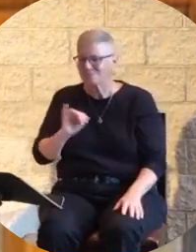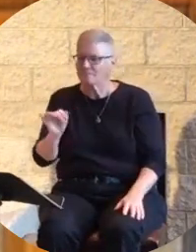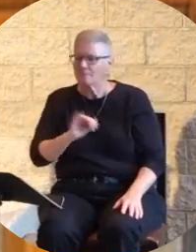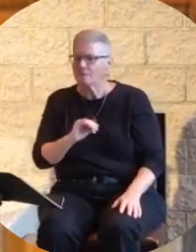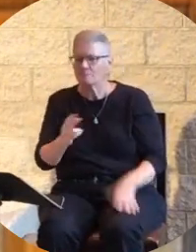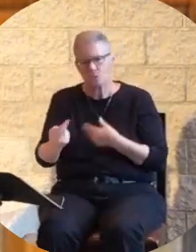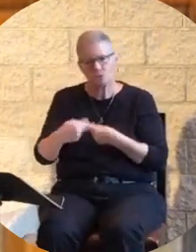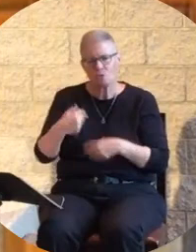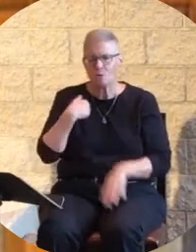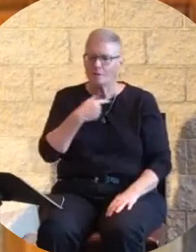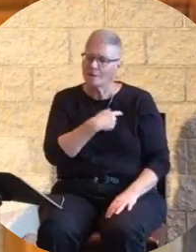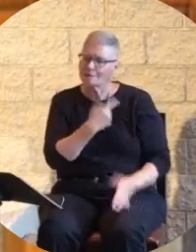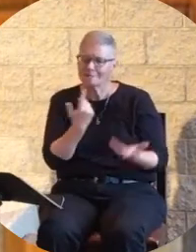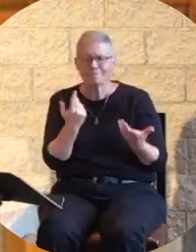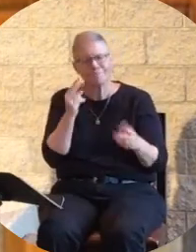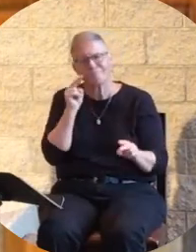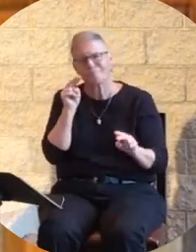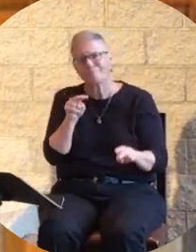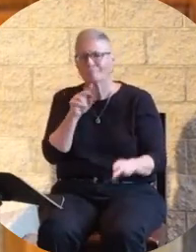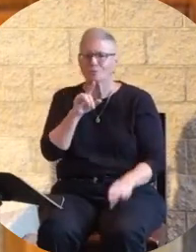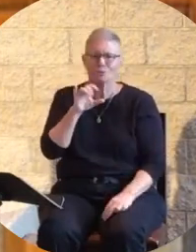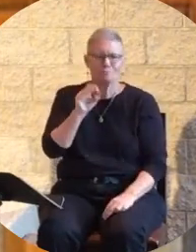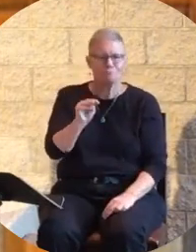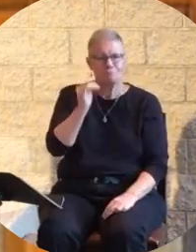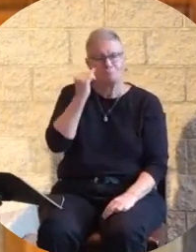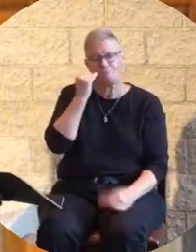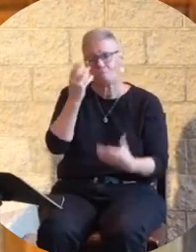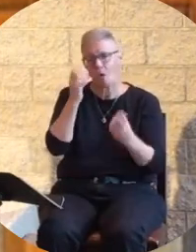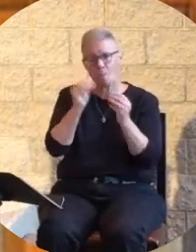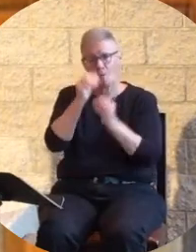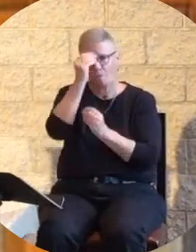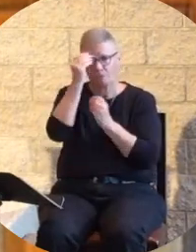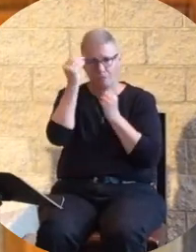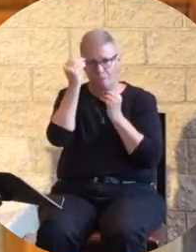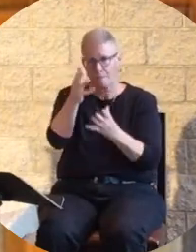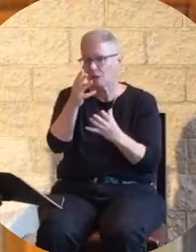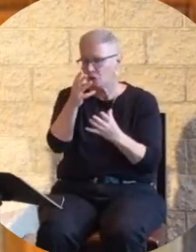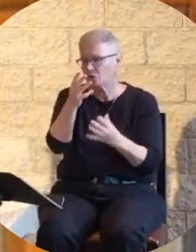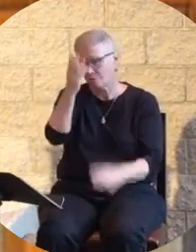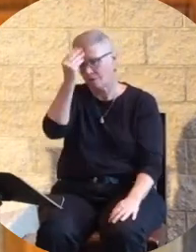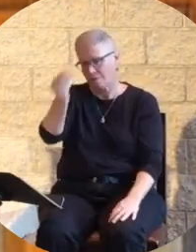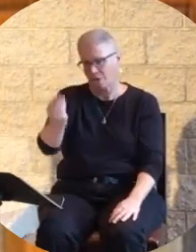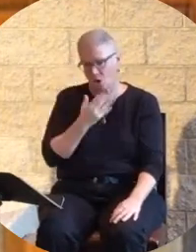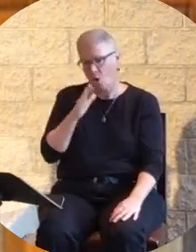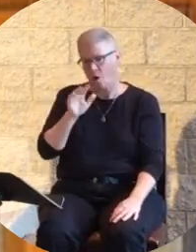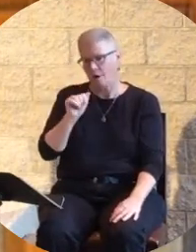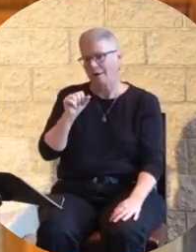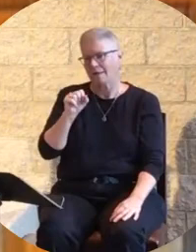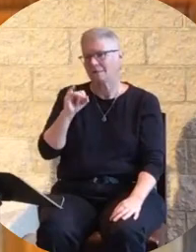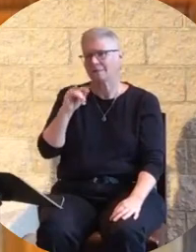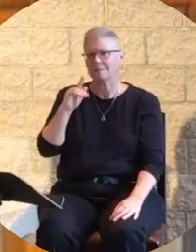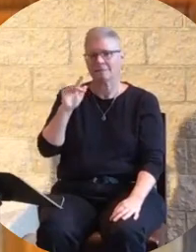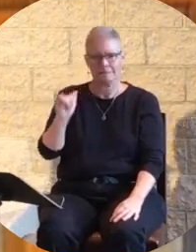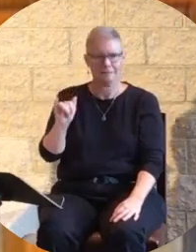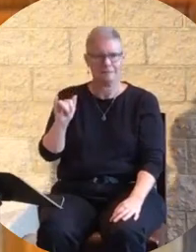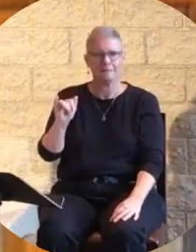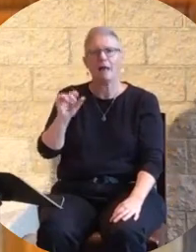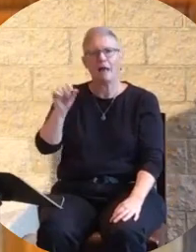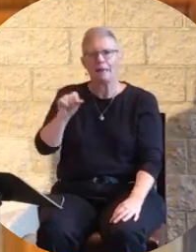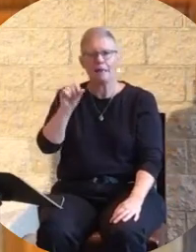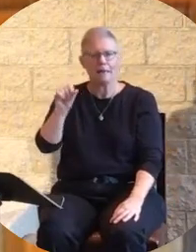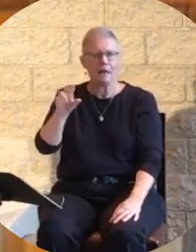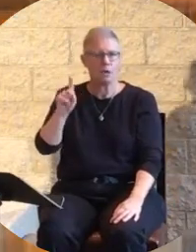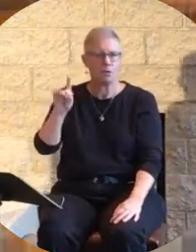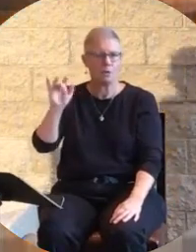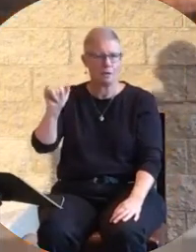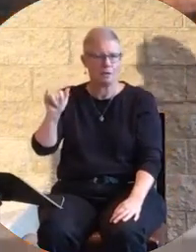Check us out on Zoom. Hit me up if you want more information. Cassidy at unityminneapolis.org. Would love to see you. Thank